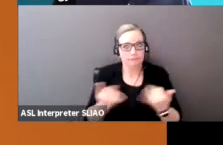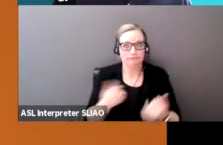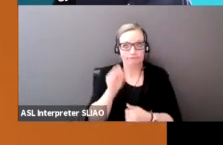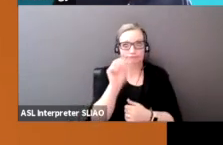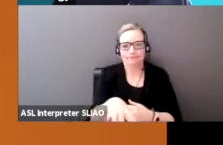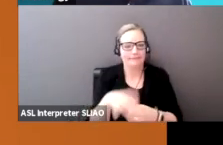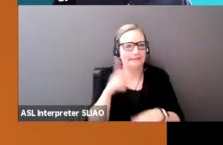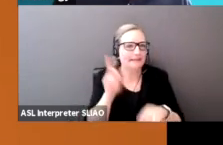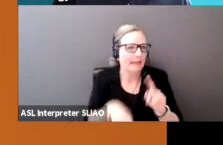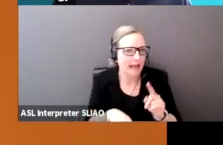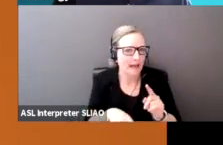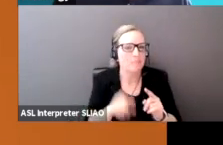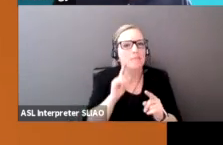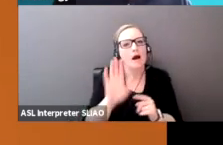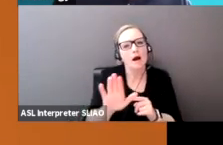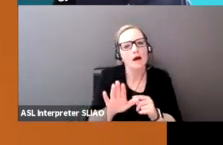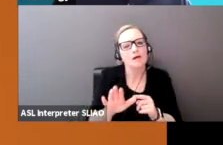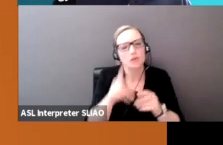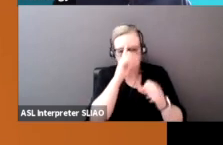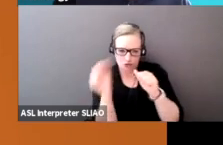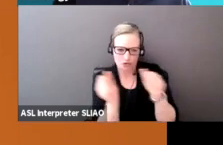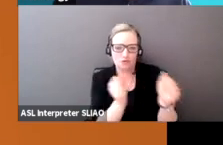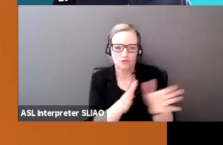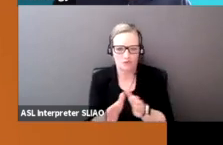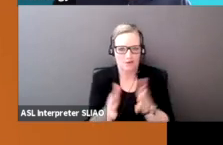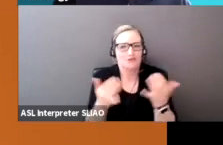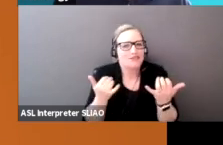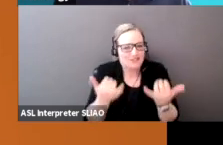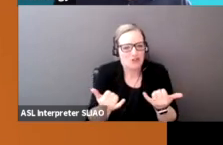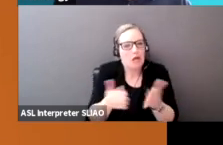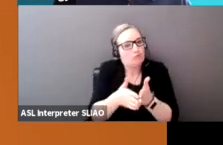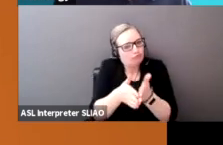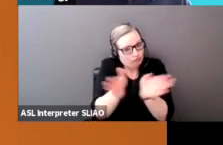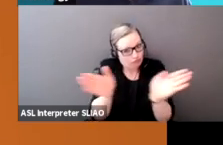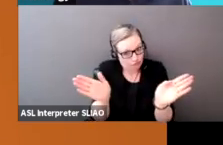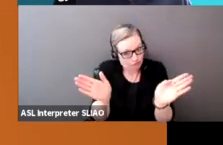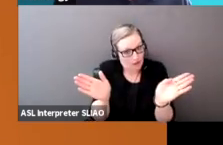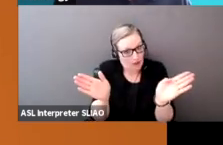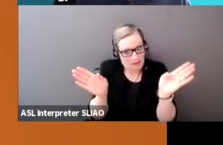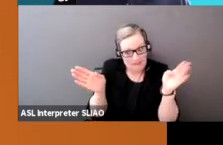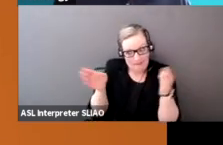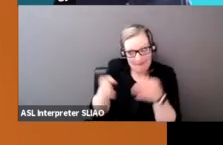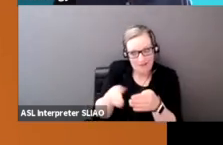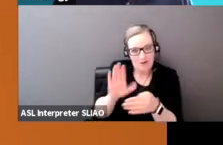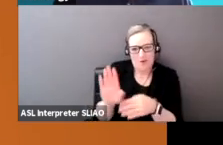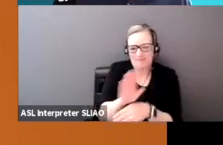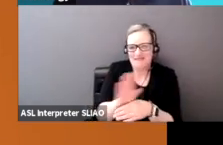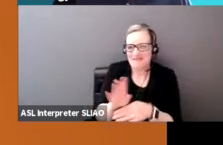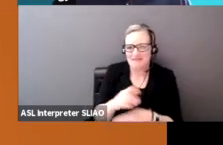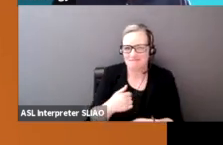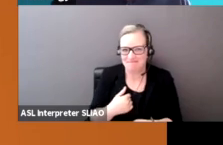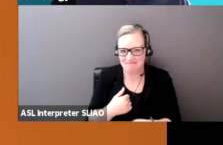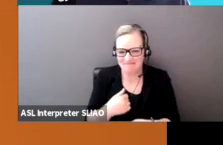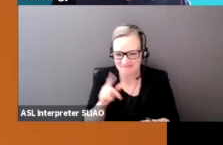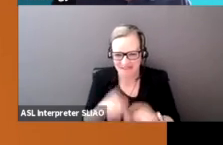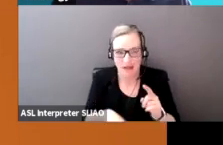So just be aware that I won't be able to do personalized consultation for all 30 or 50 or however